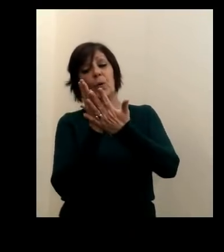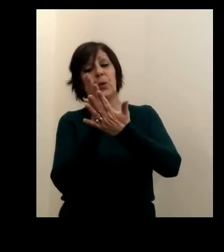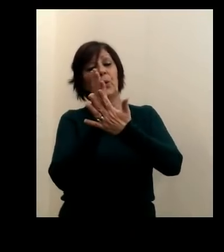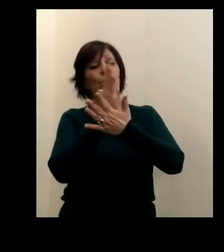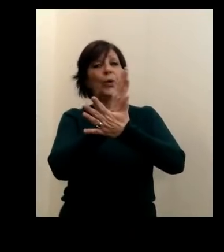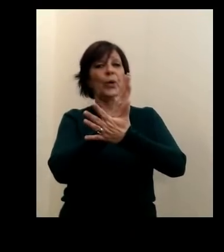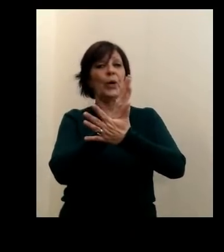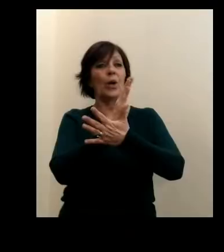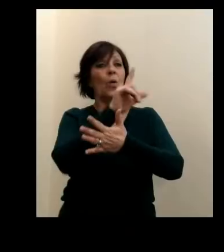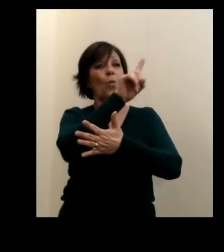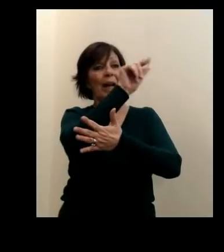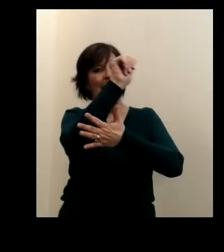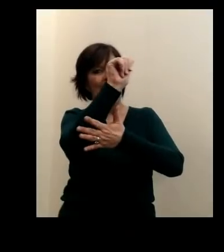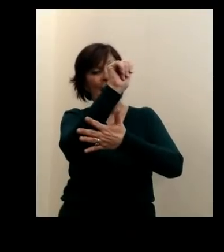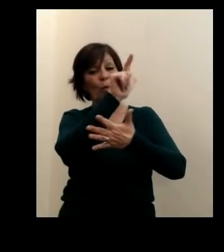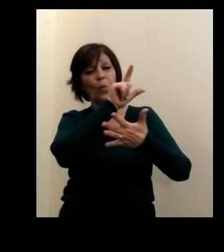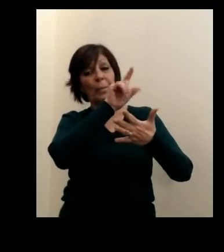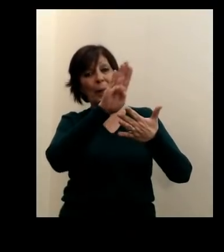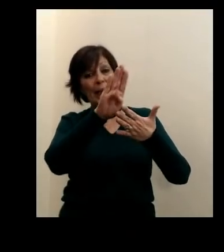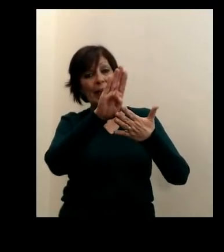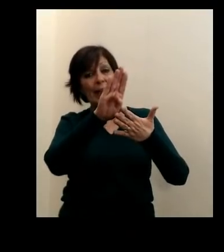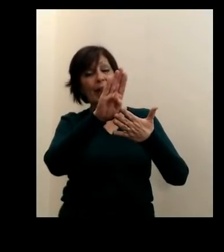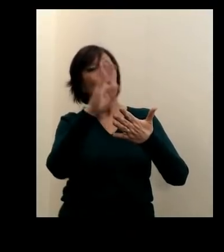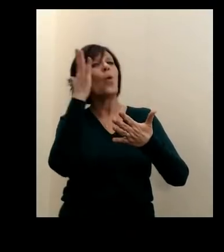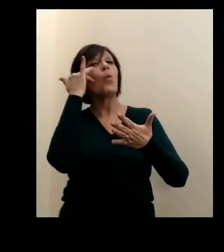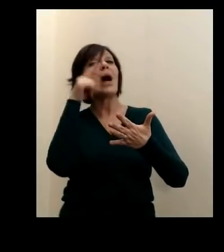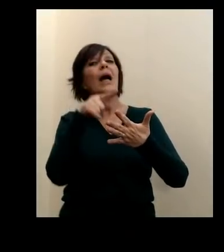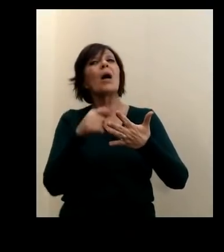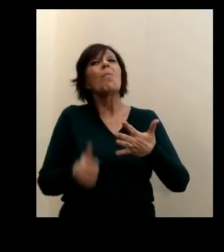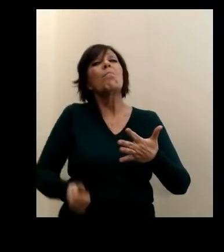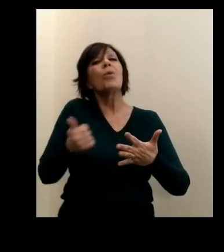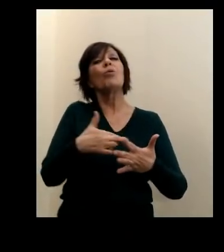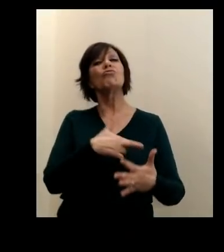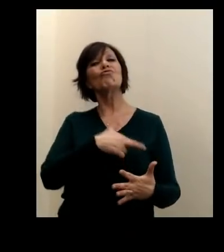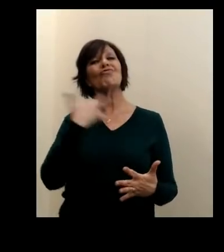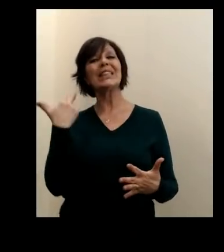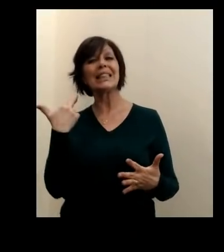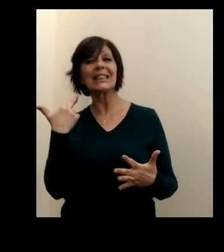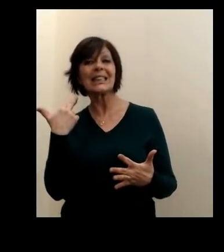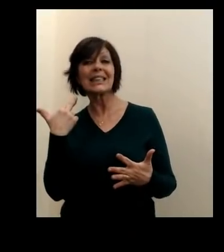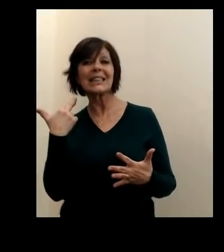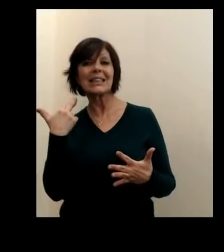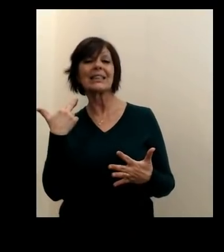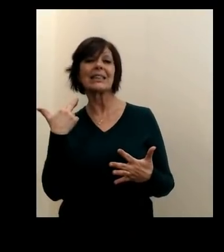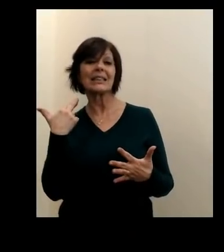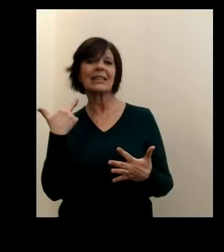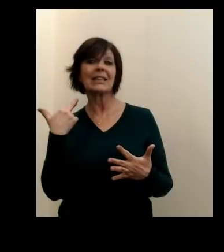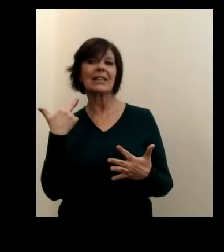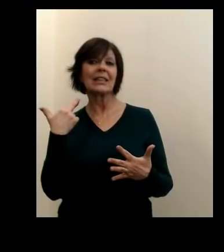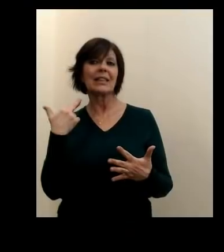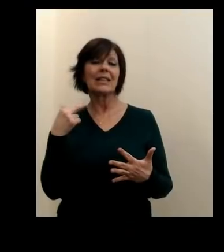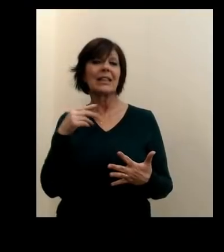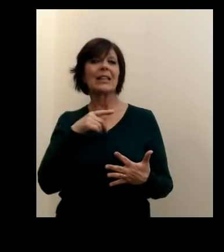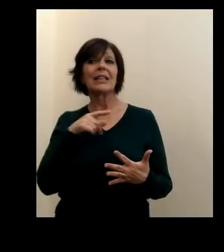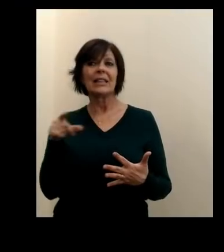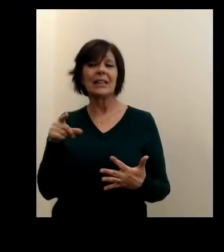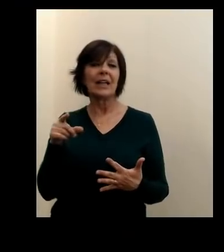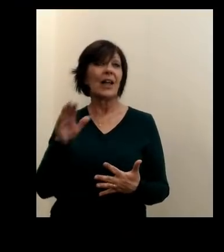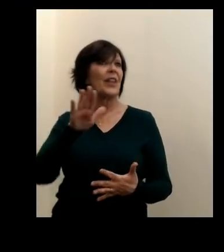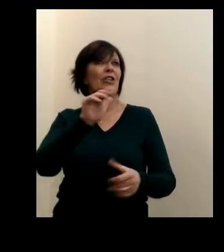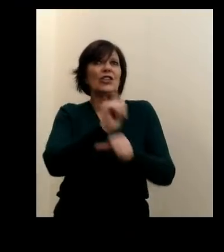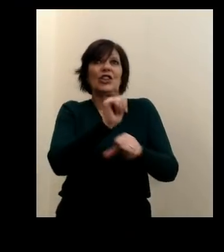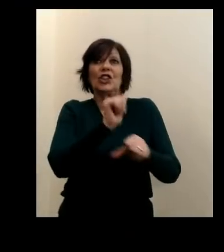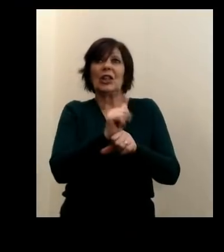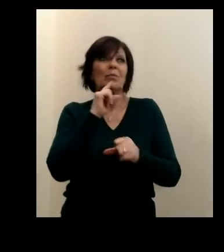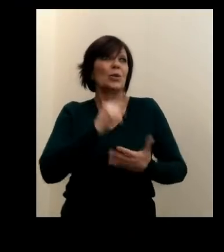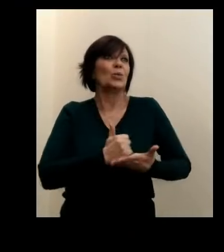phase 1A and 1B because they are most at risk of COVID-19 exposure for what they have to do professionally to help